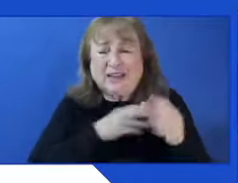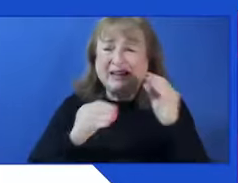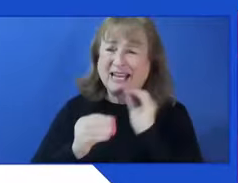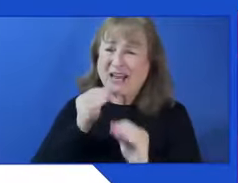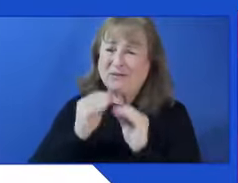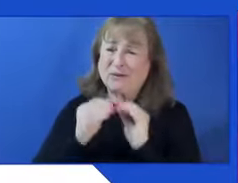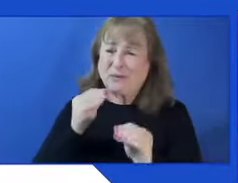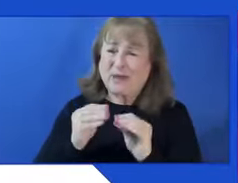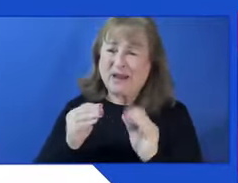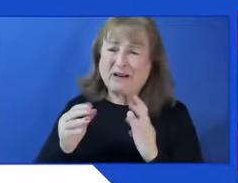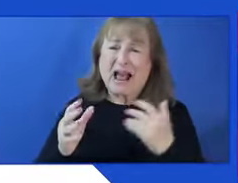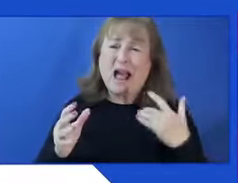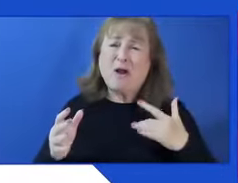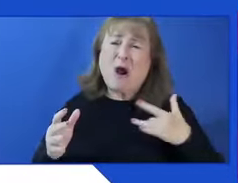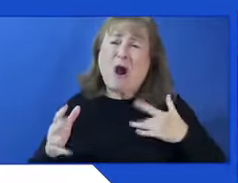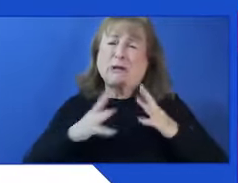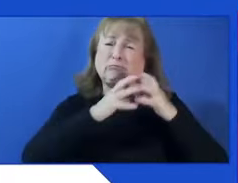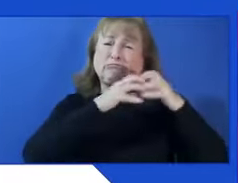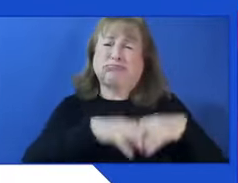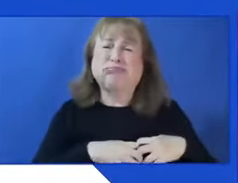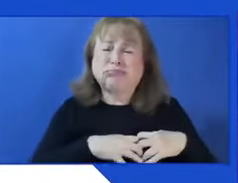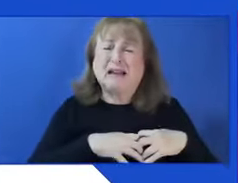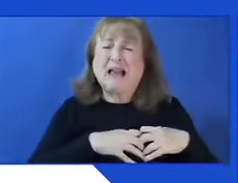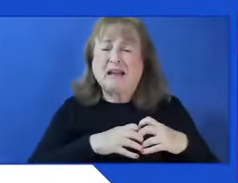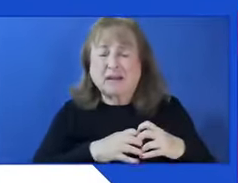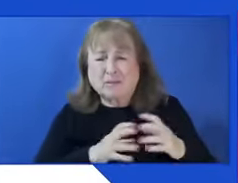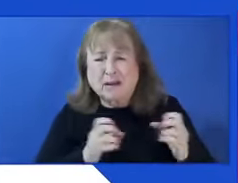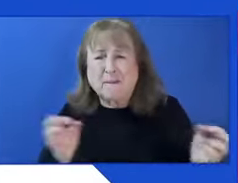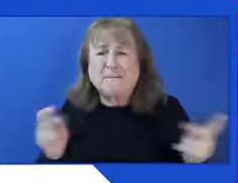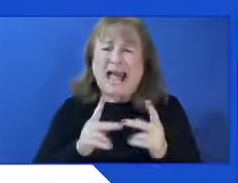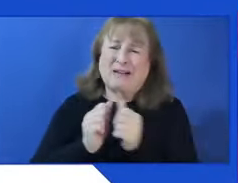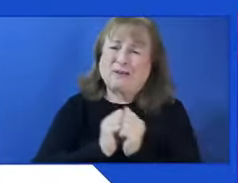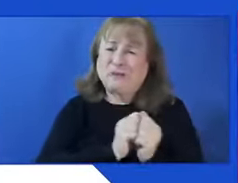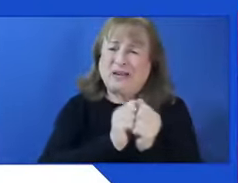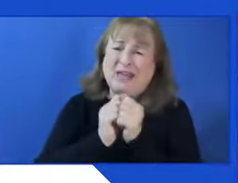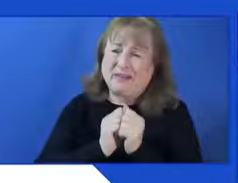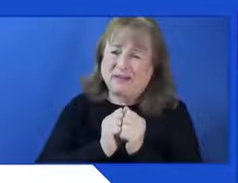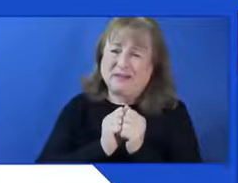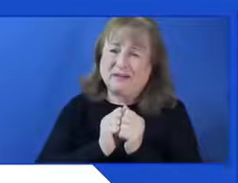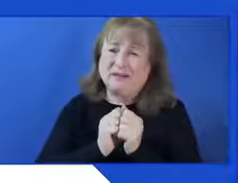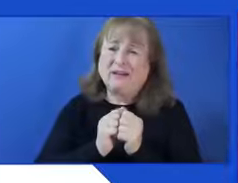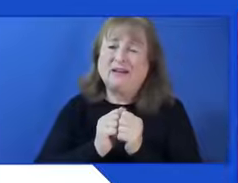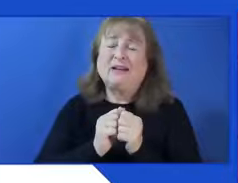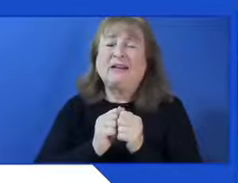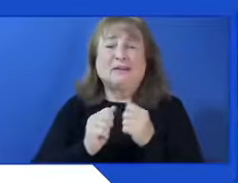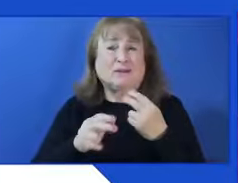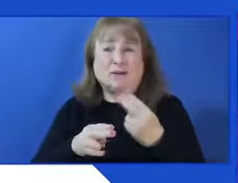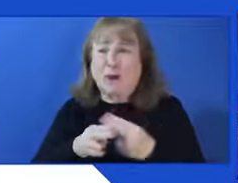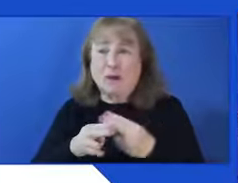our shattered hearts and bring us back together in the name of peace.